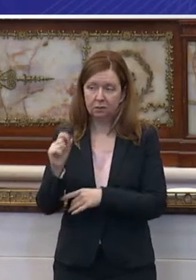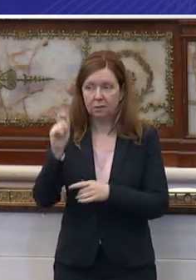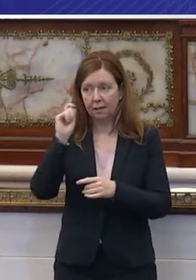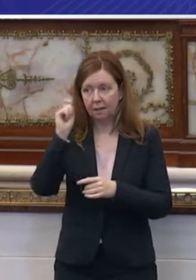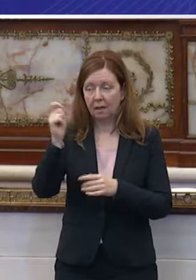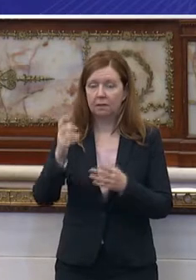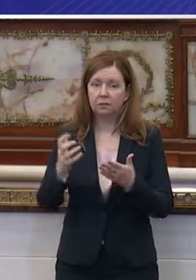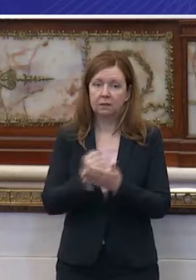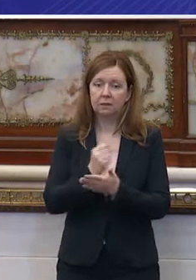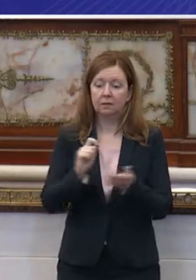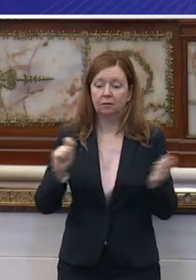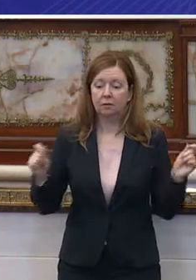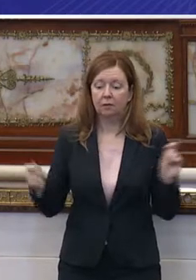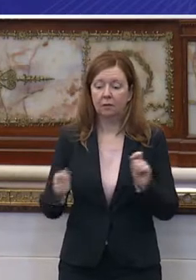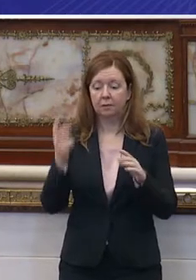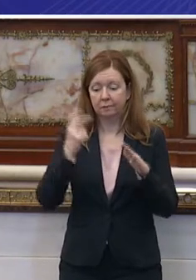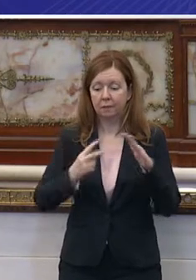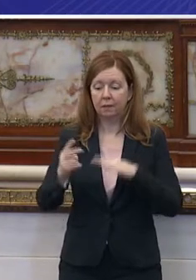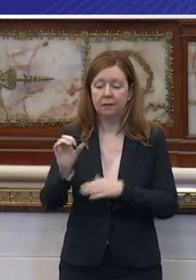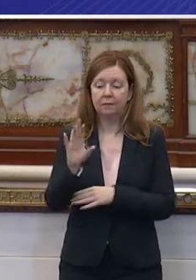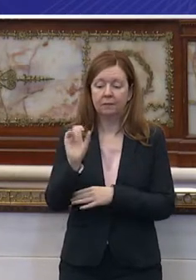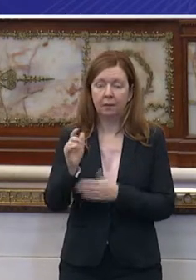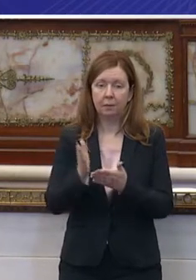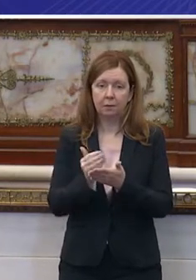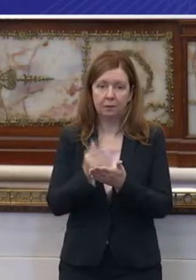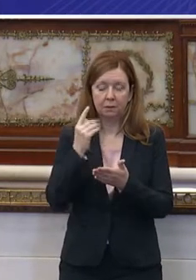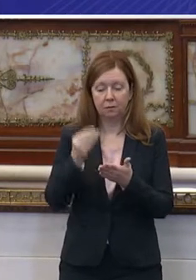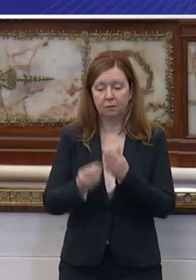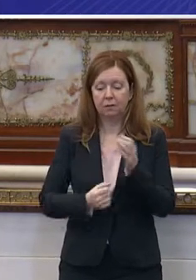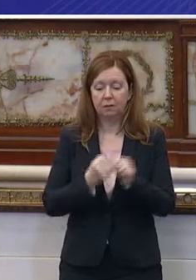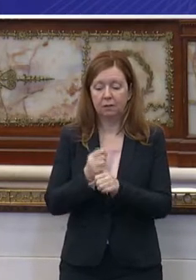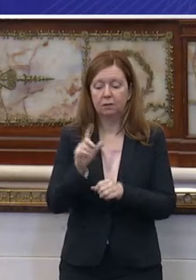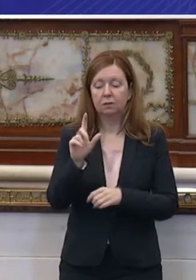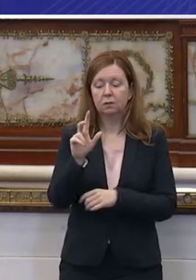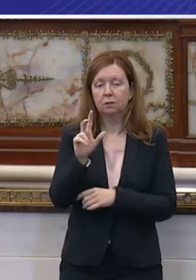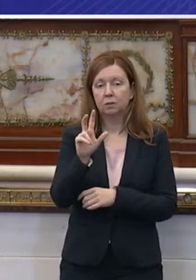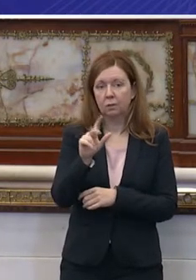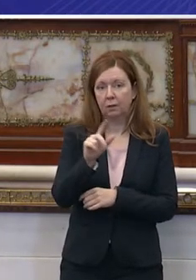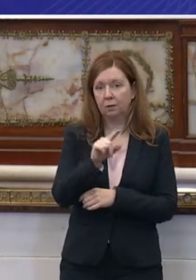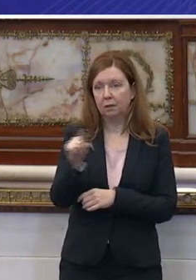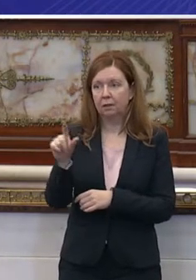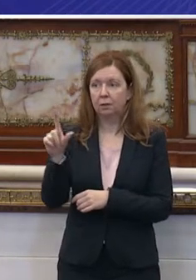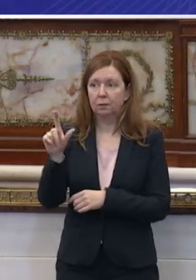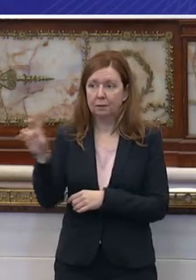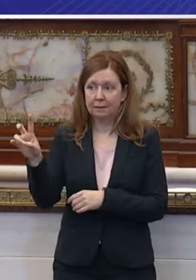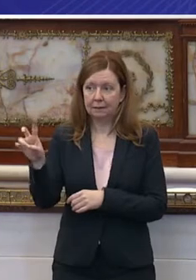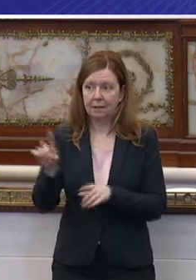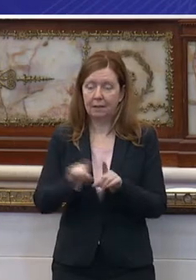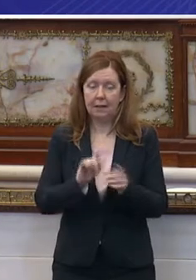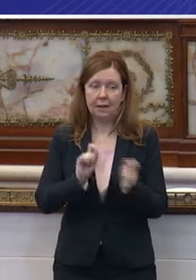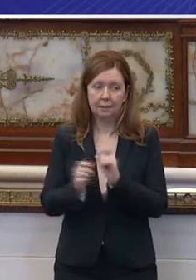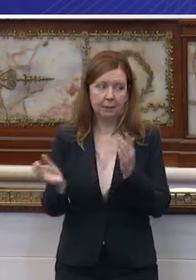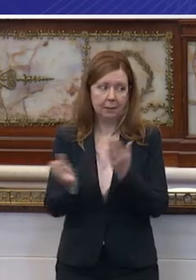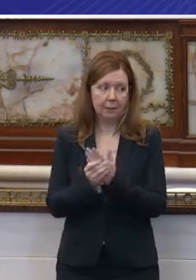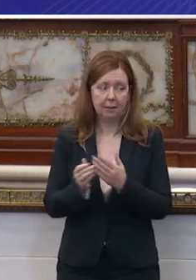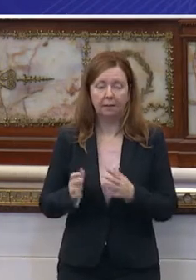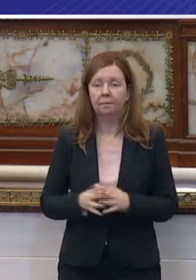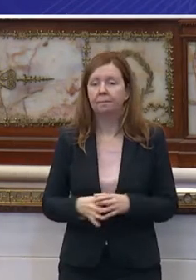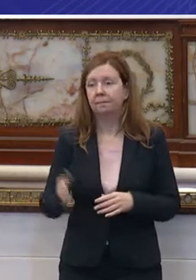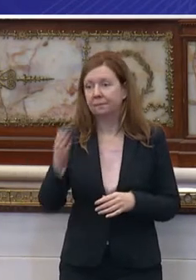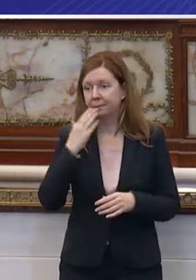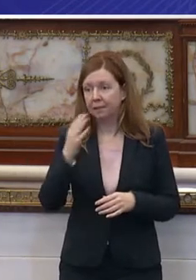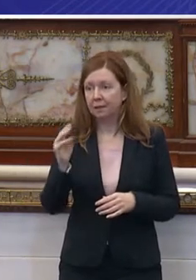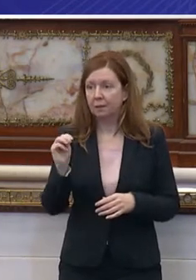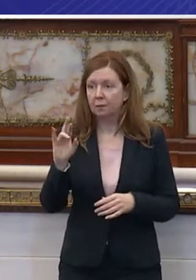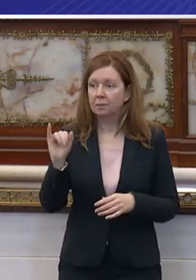the receipt of the revised forecast of capital budgets for fiscal years 2023 through 2027, as amended. Thank you,